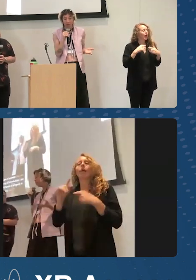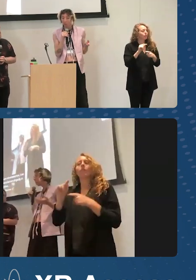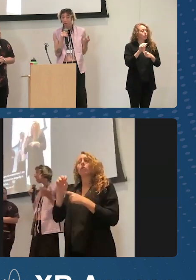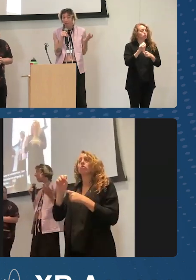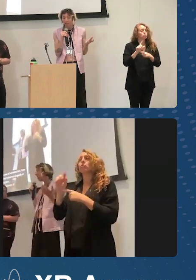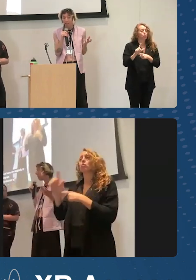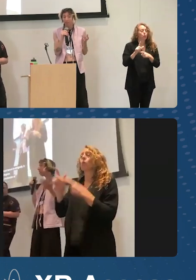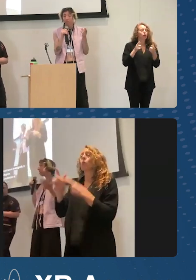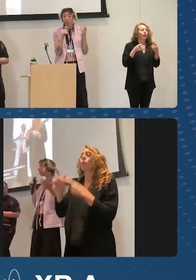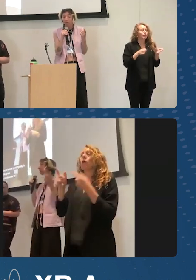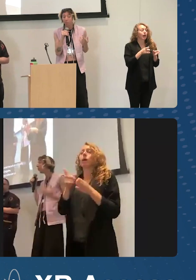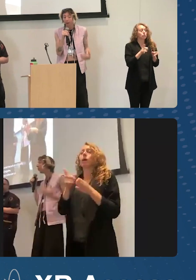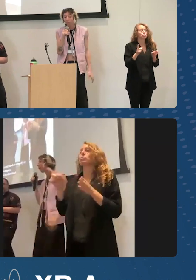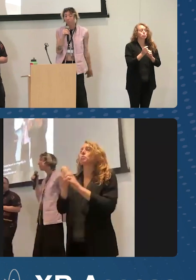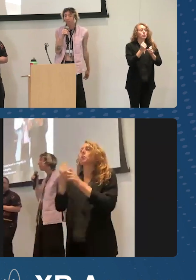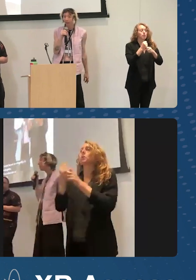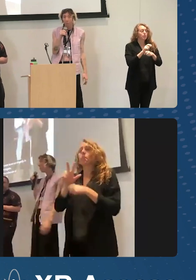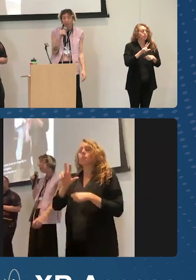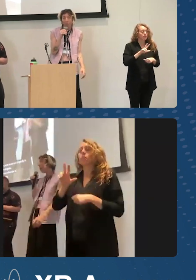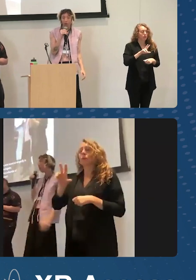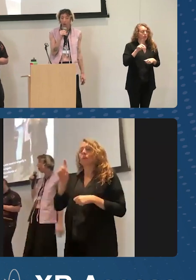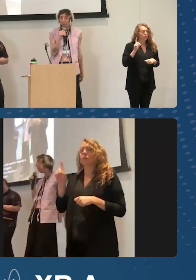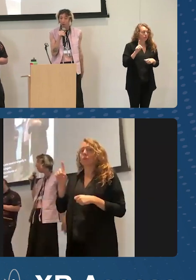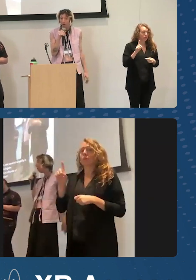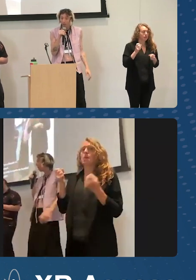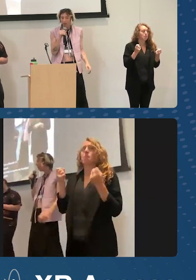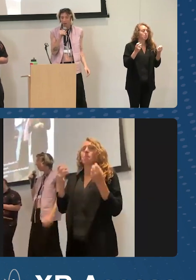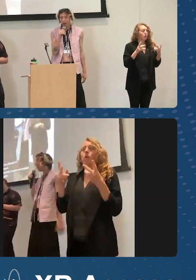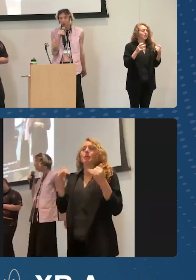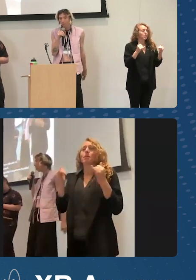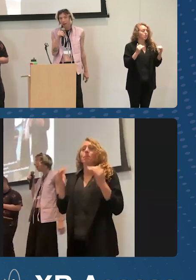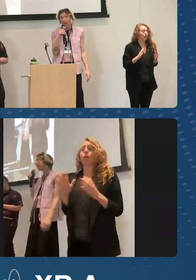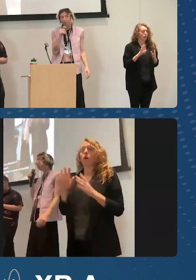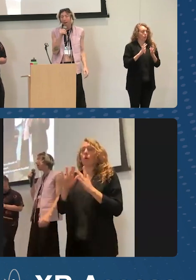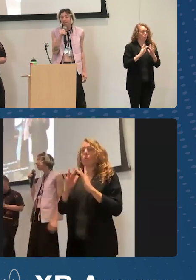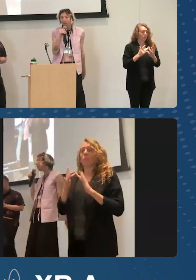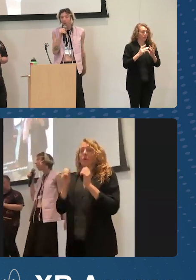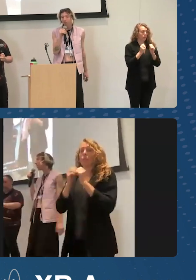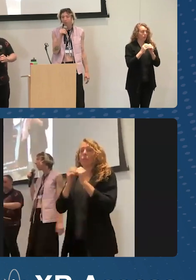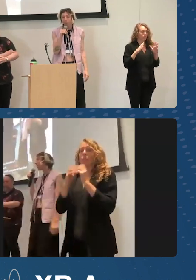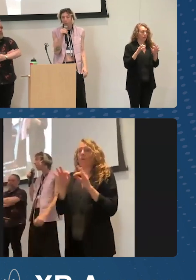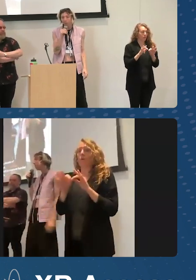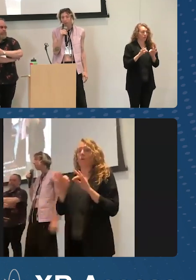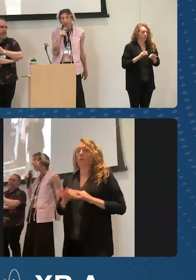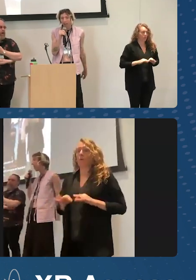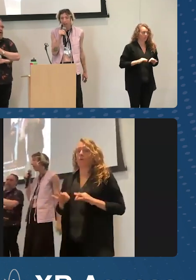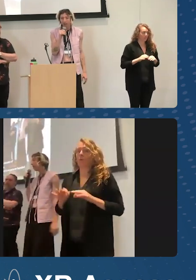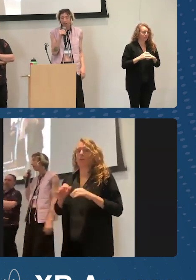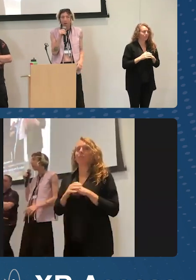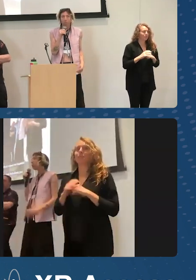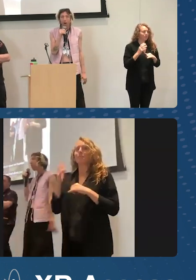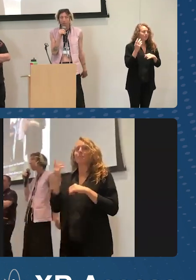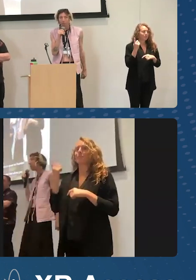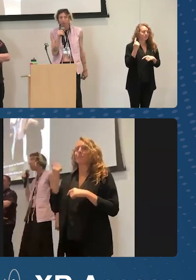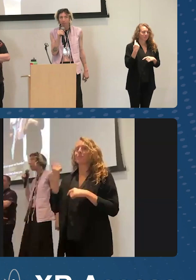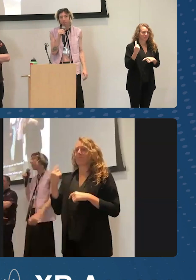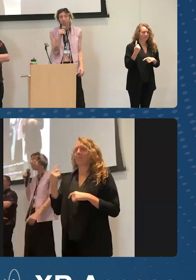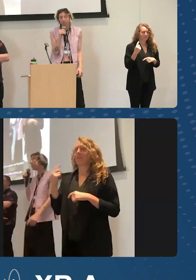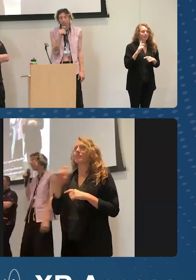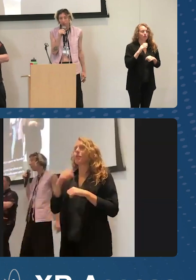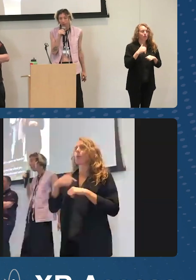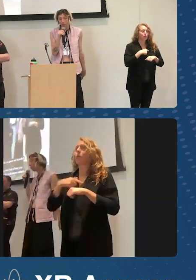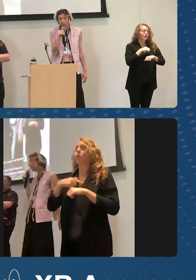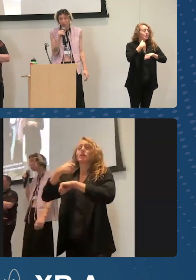to make a 3D multiplayer website without code. And last year, we formed a nonprofit